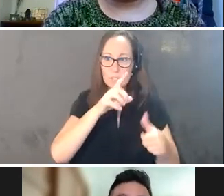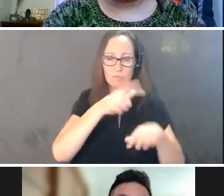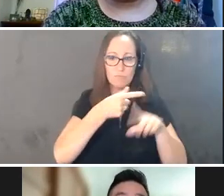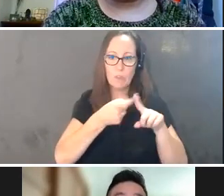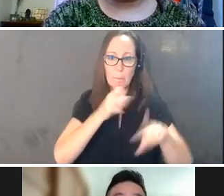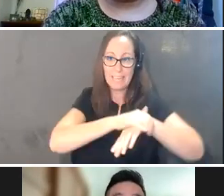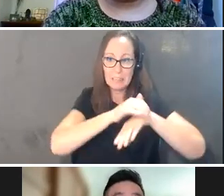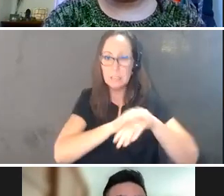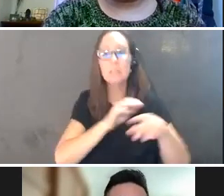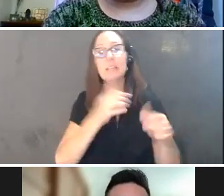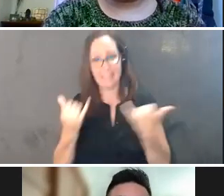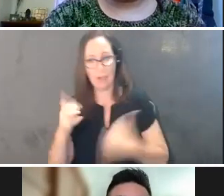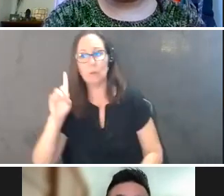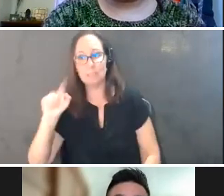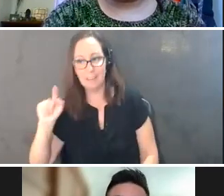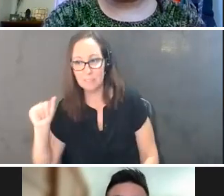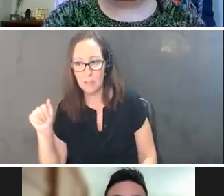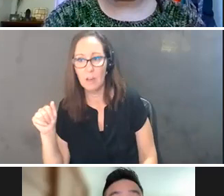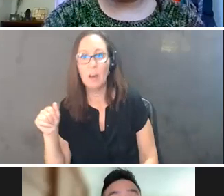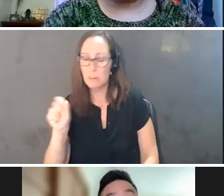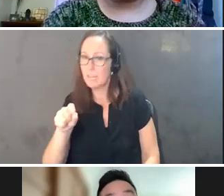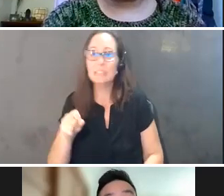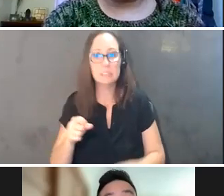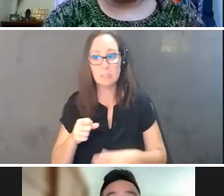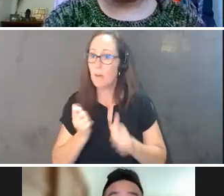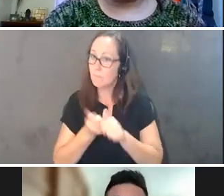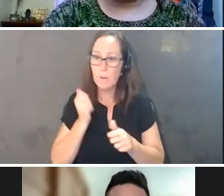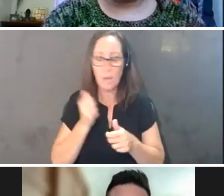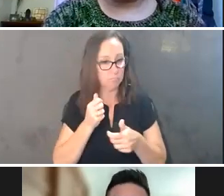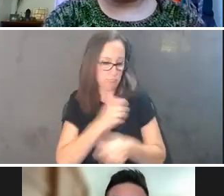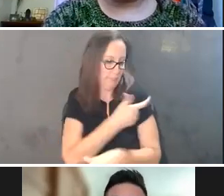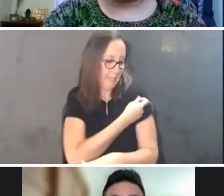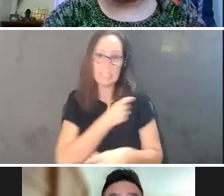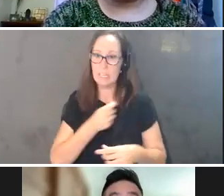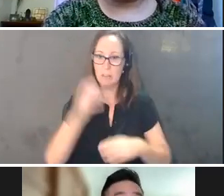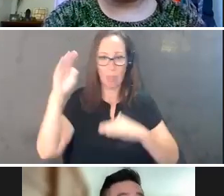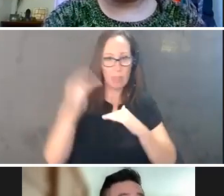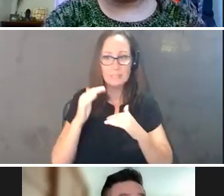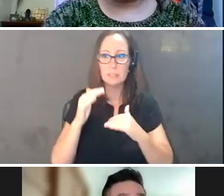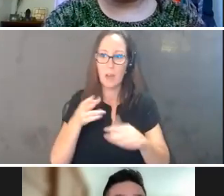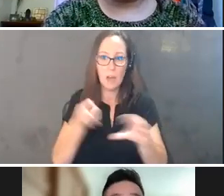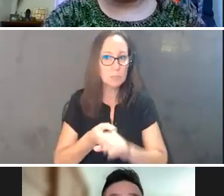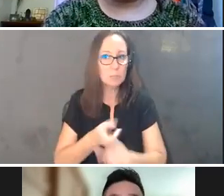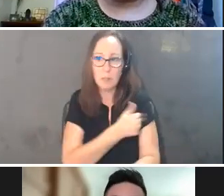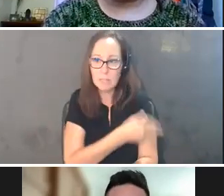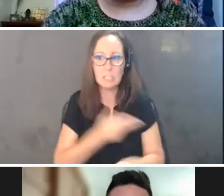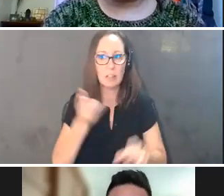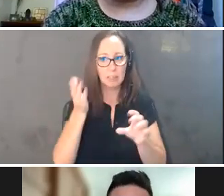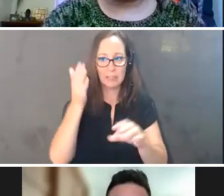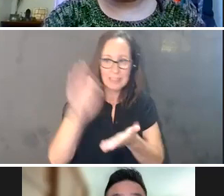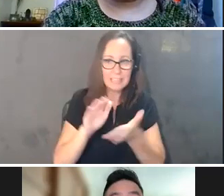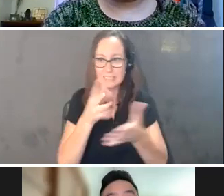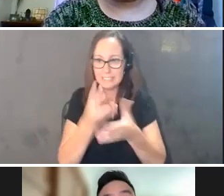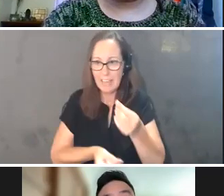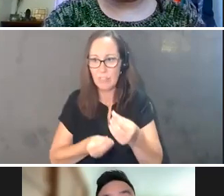highly effective against hospitalization and death. And so if you're fully vaccinated, you can consider yourself highly,